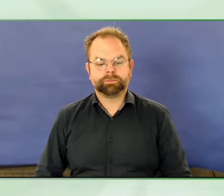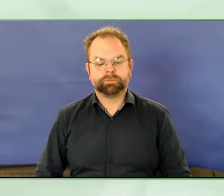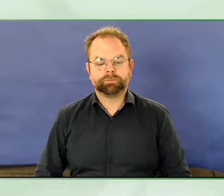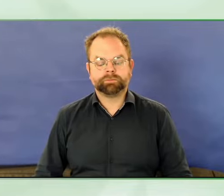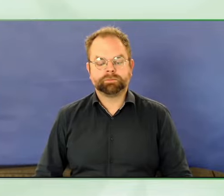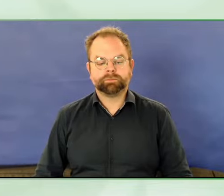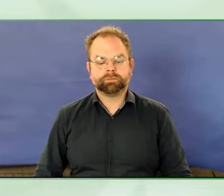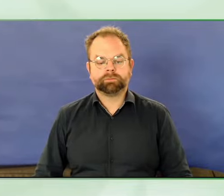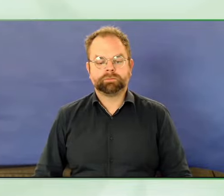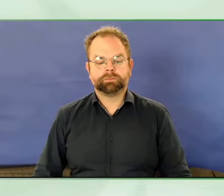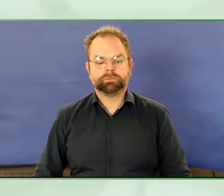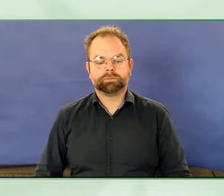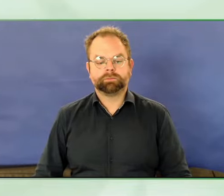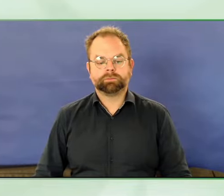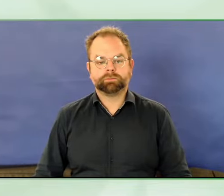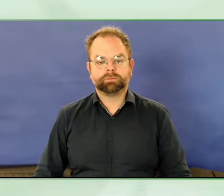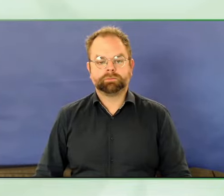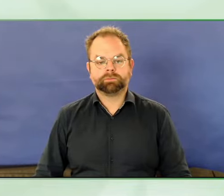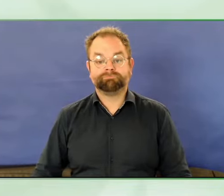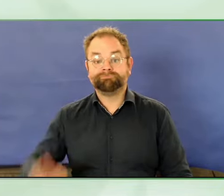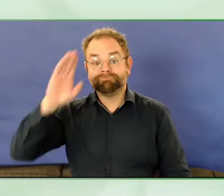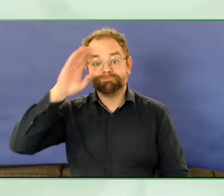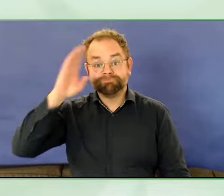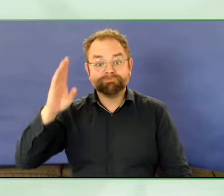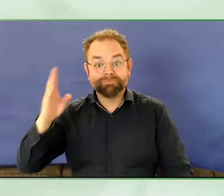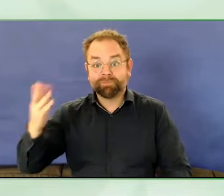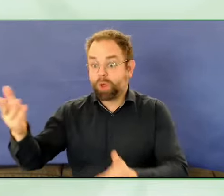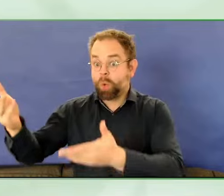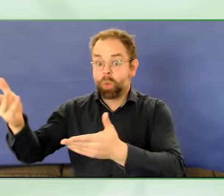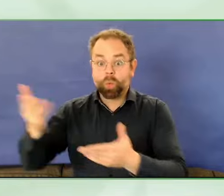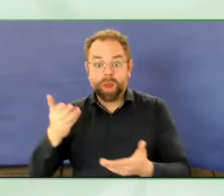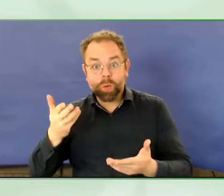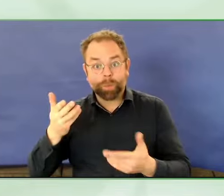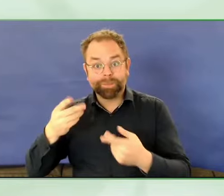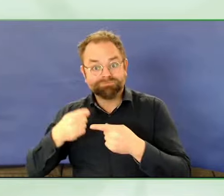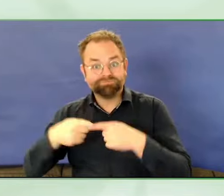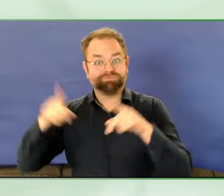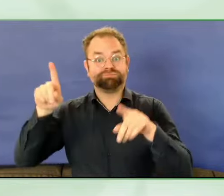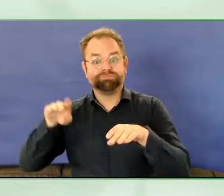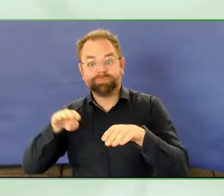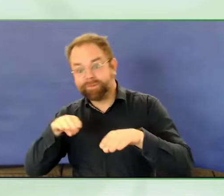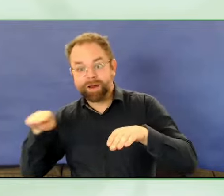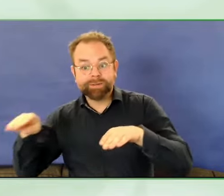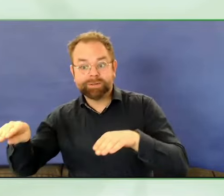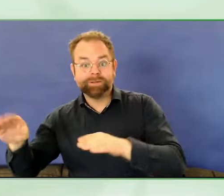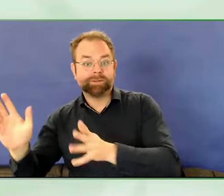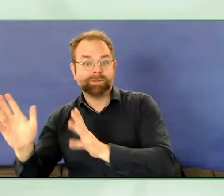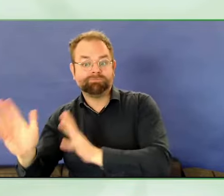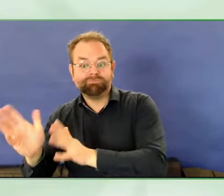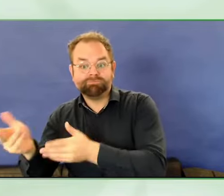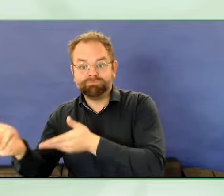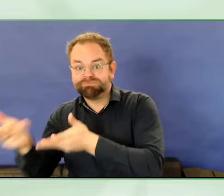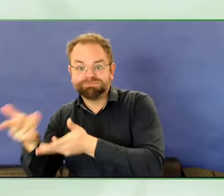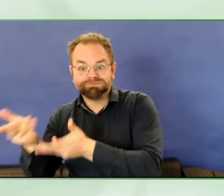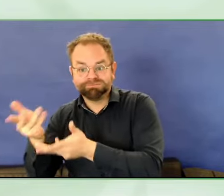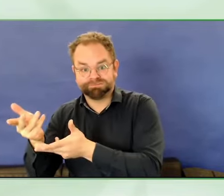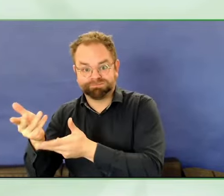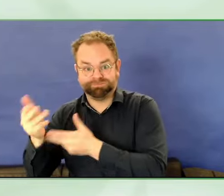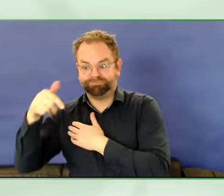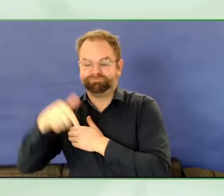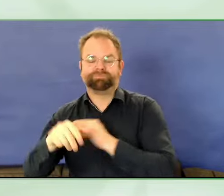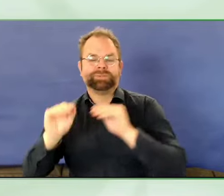even though this year we are concentrating on education and ICT, this fireside will be talking about something